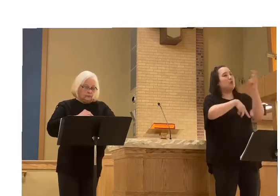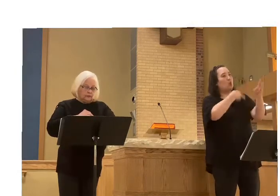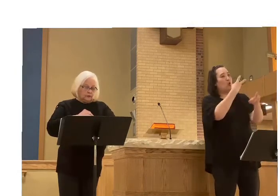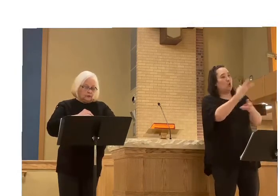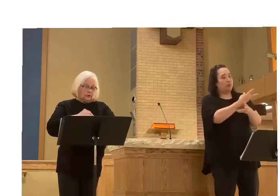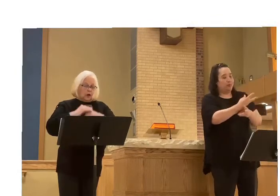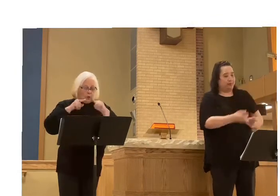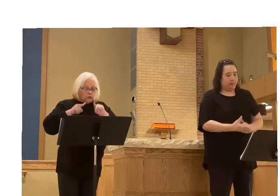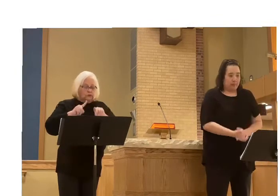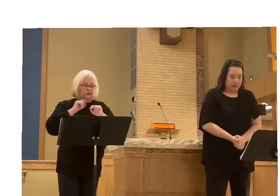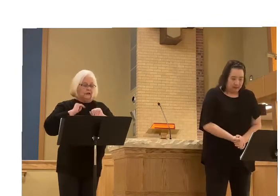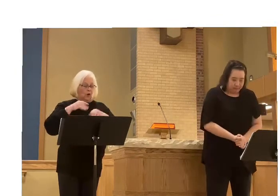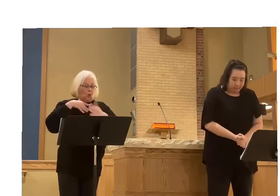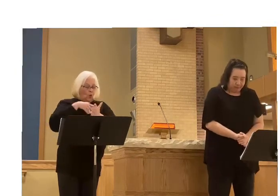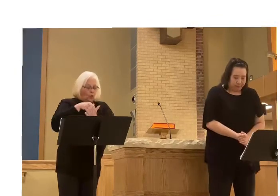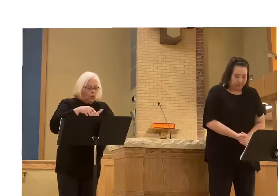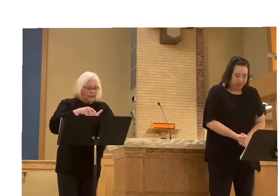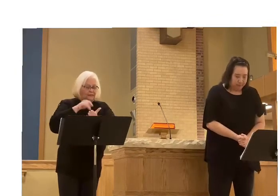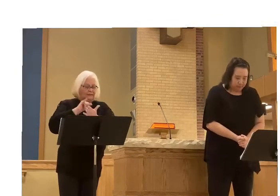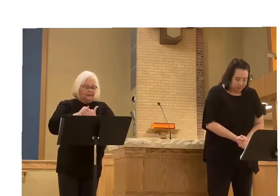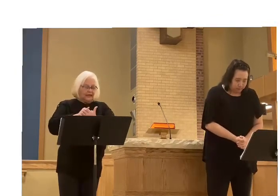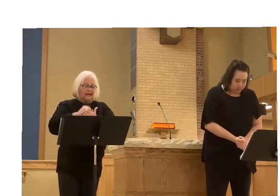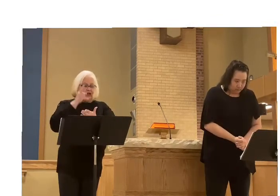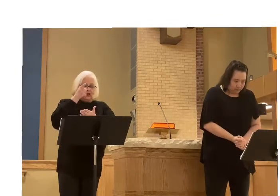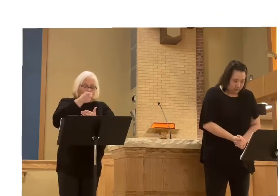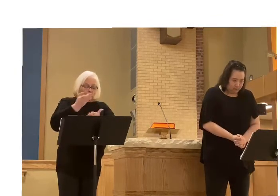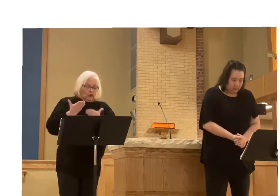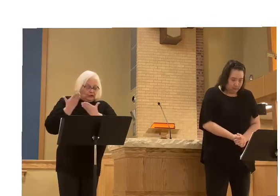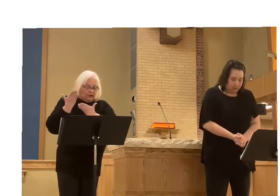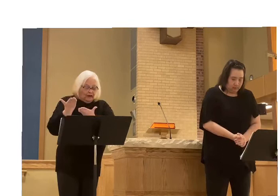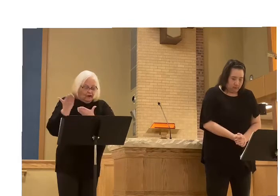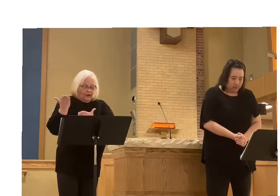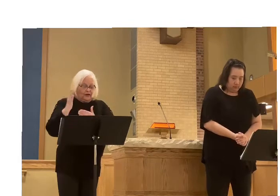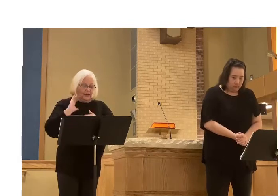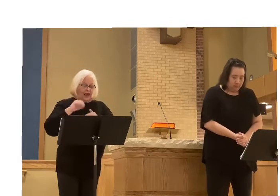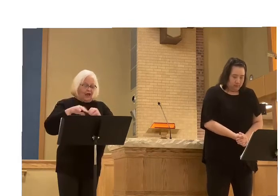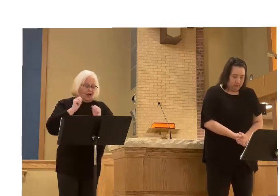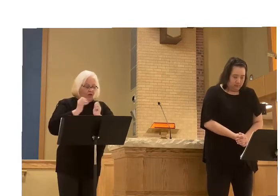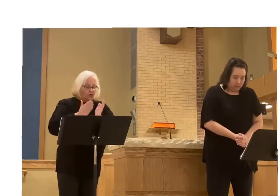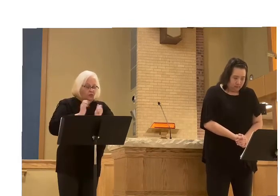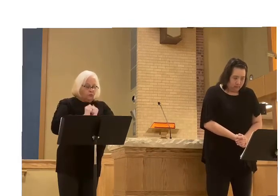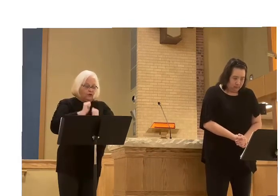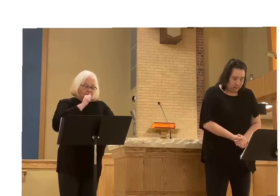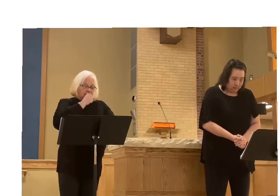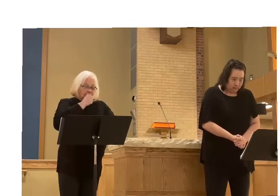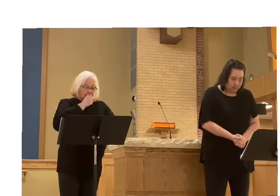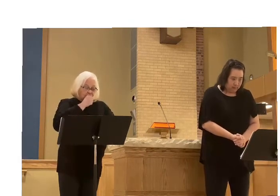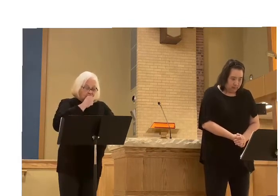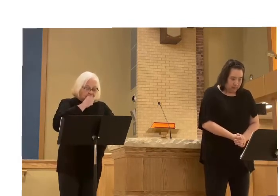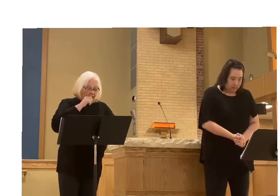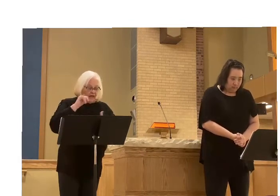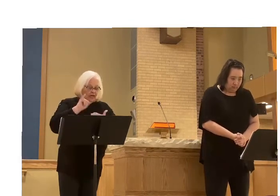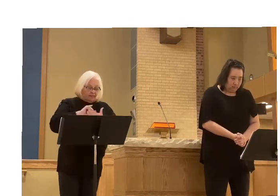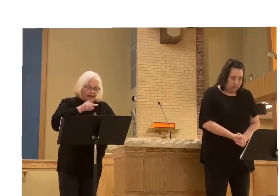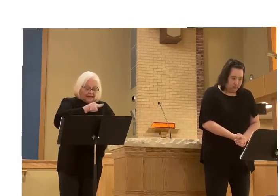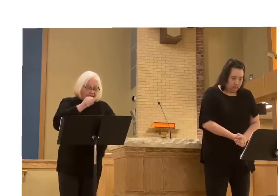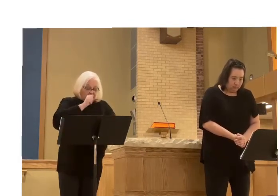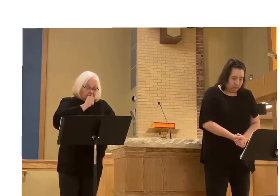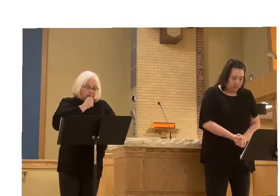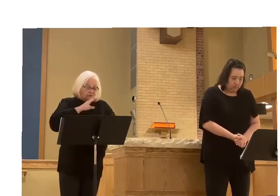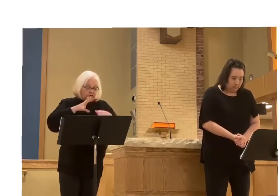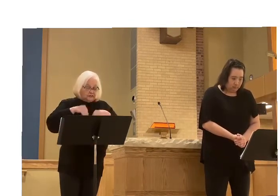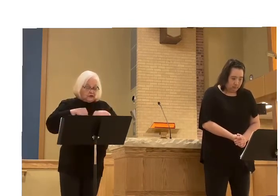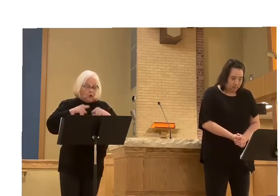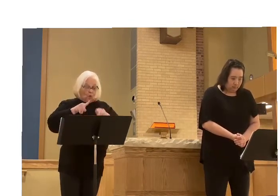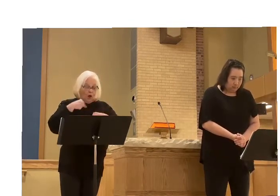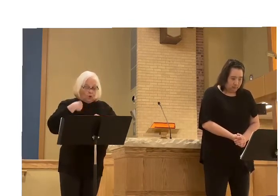It was our weaknesses that he carried, our sufferings that he endured. while we thought of him as stricken, as one